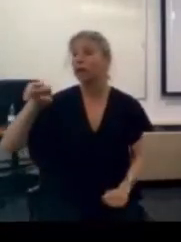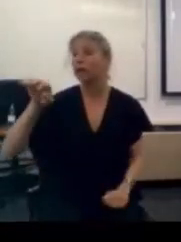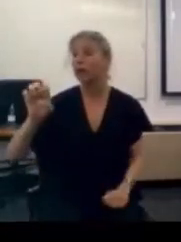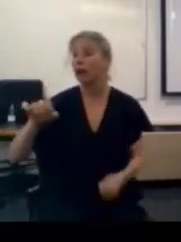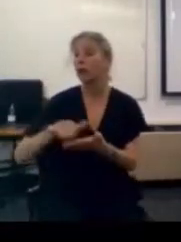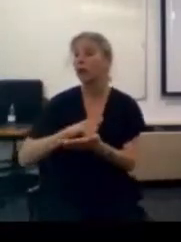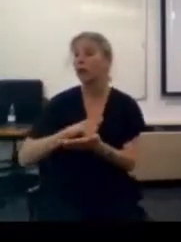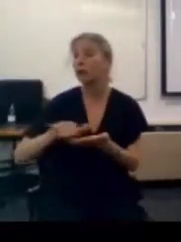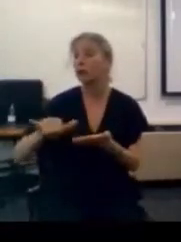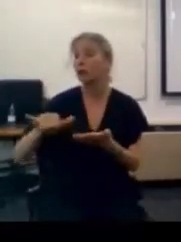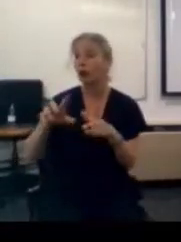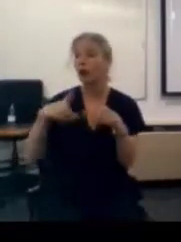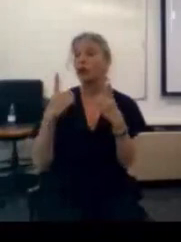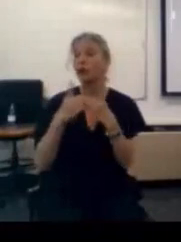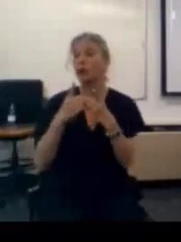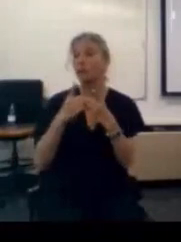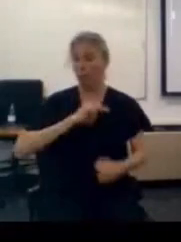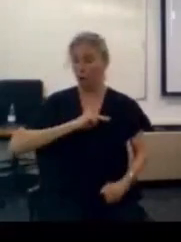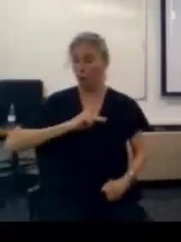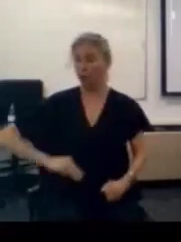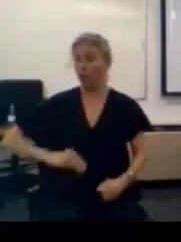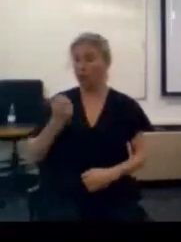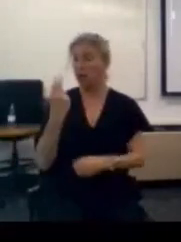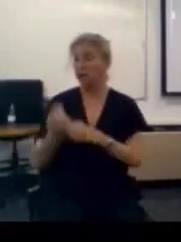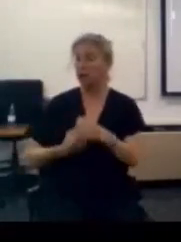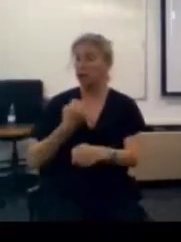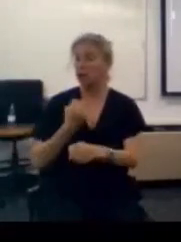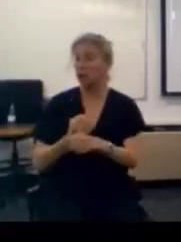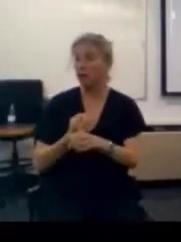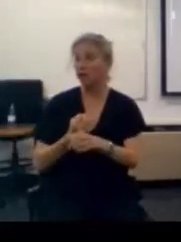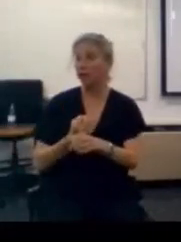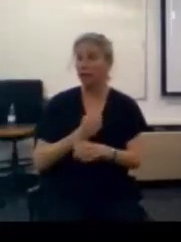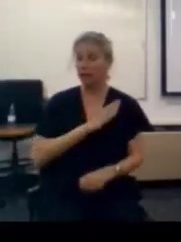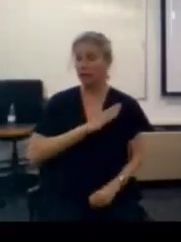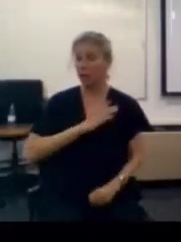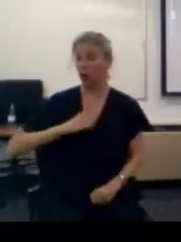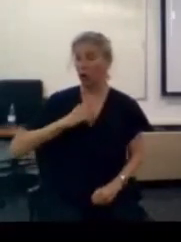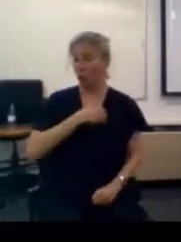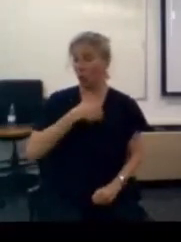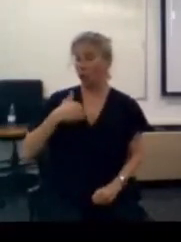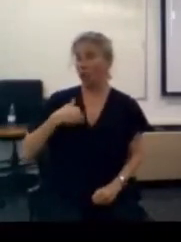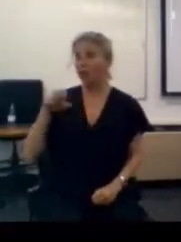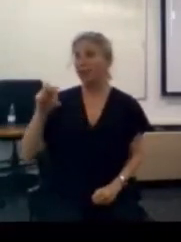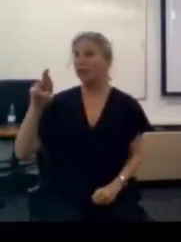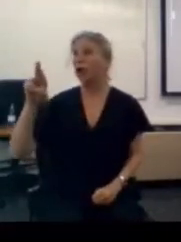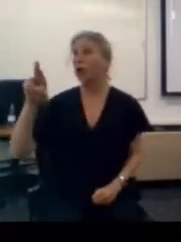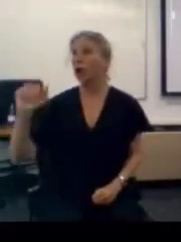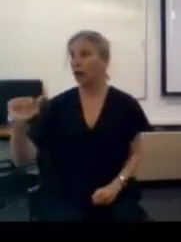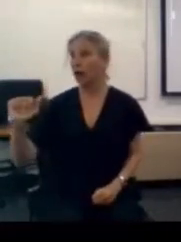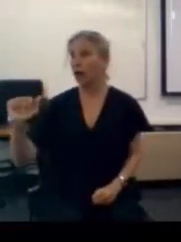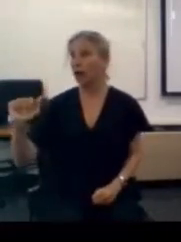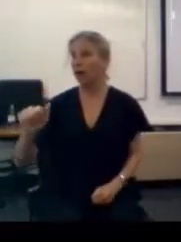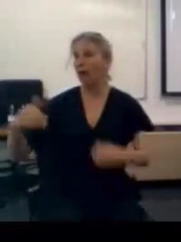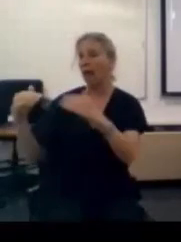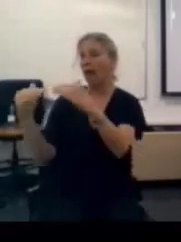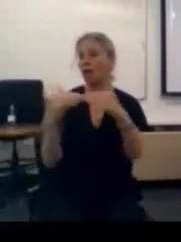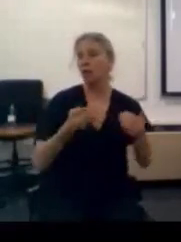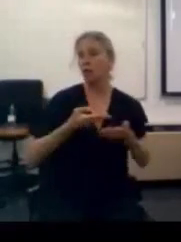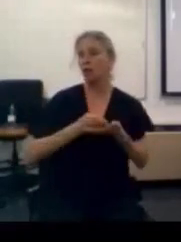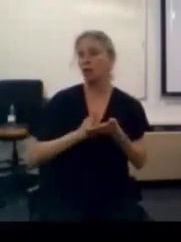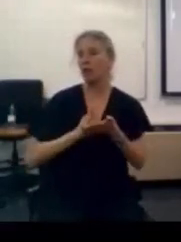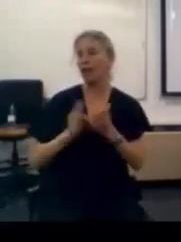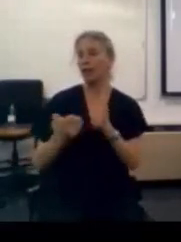Hunter College, Carol was New York City's department mayor for 12 years and is a board member with the